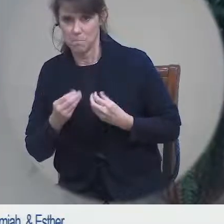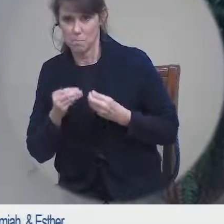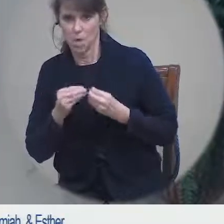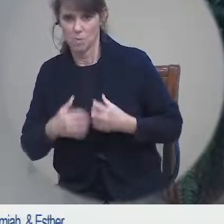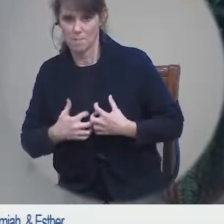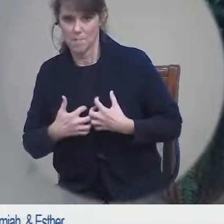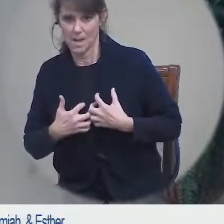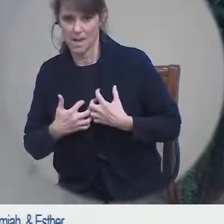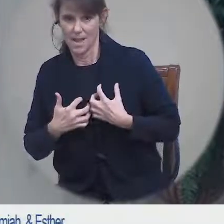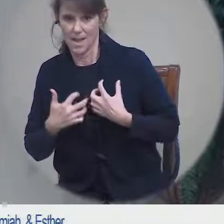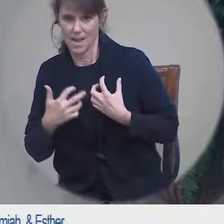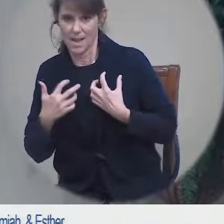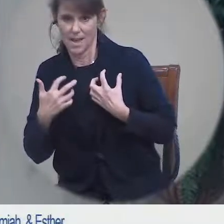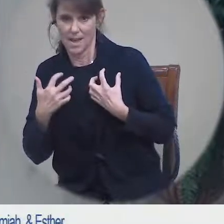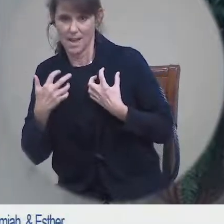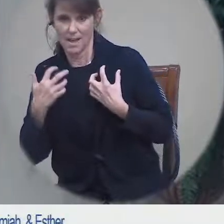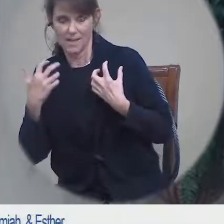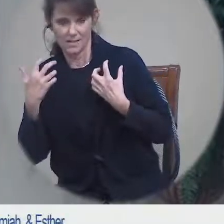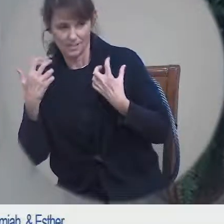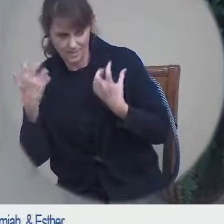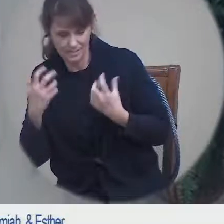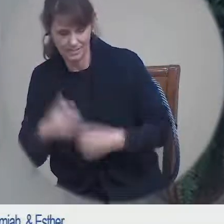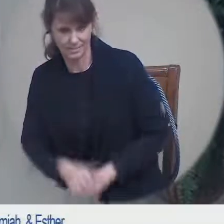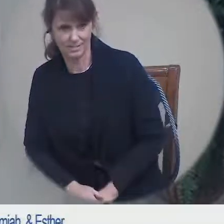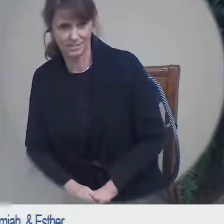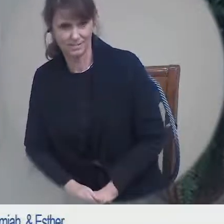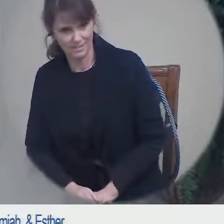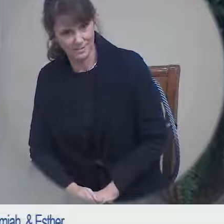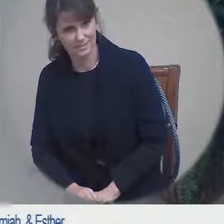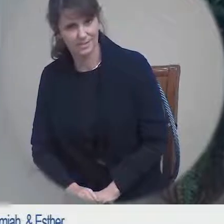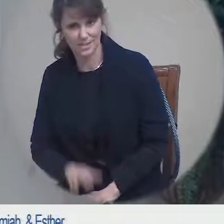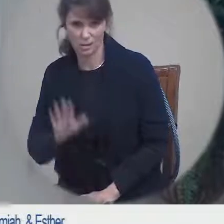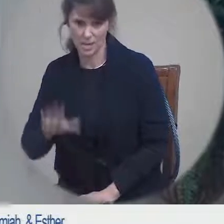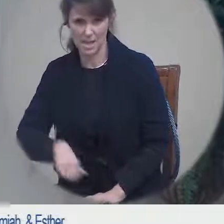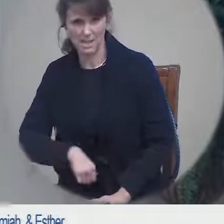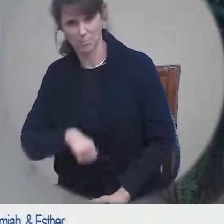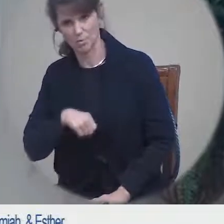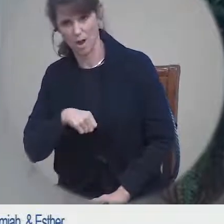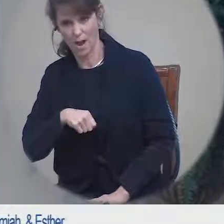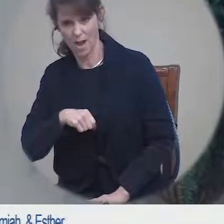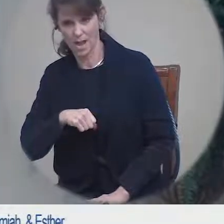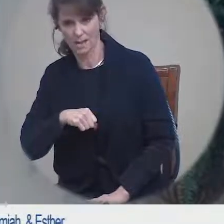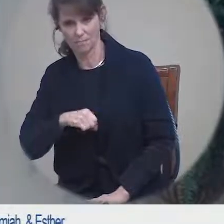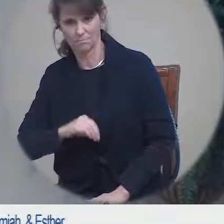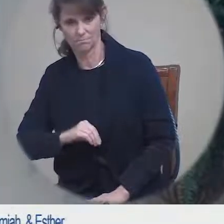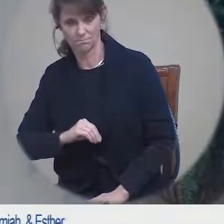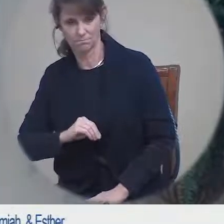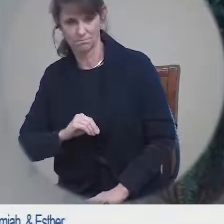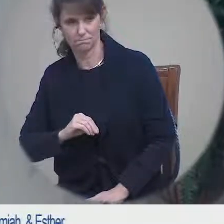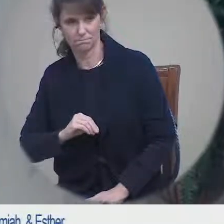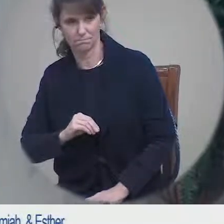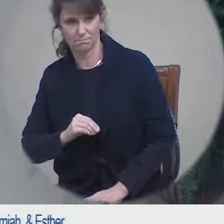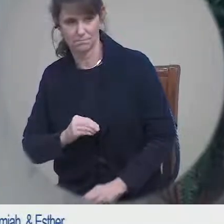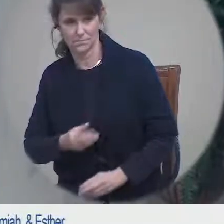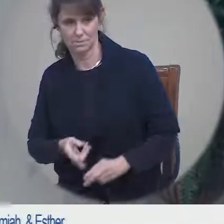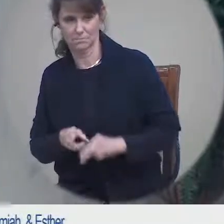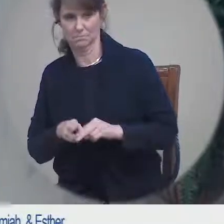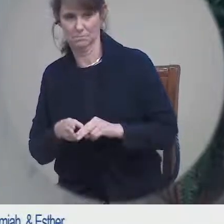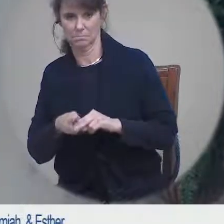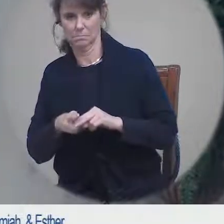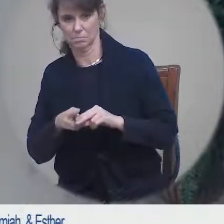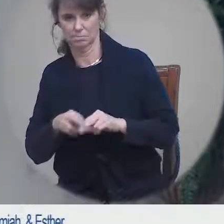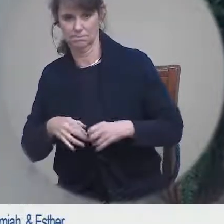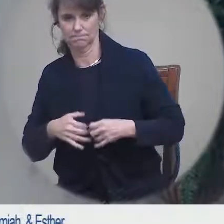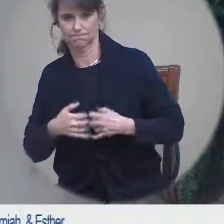only the king are the only ones invited to the banquet. He feels he has a special place. Matt and Boyd. What's